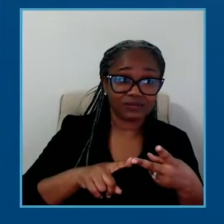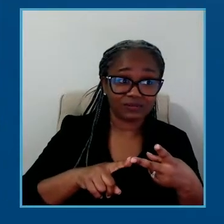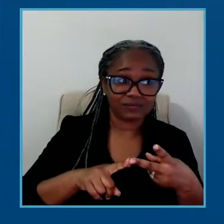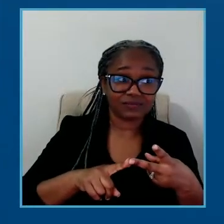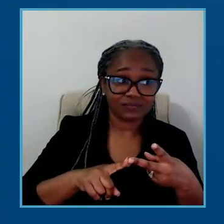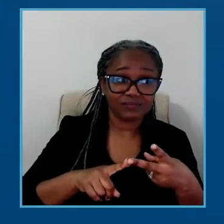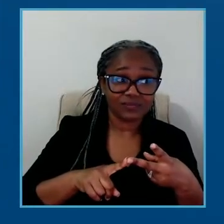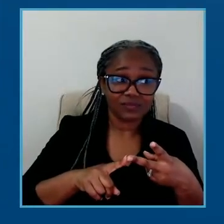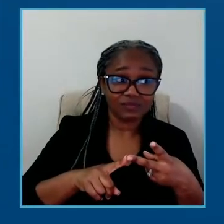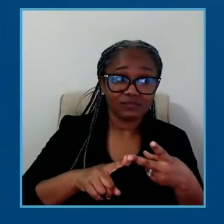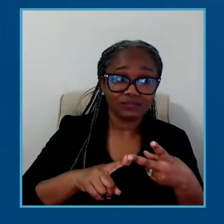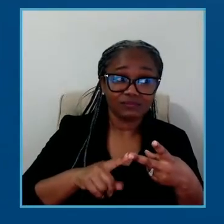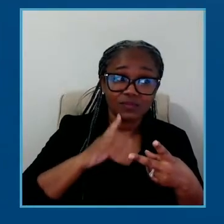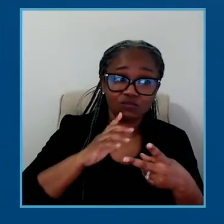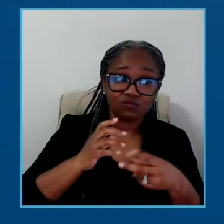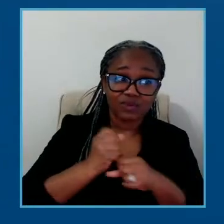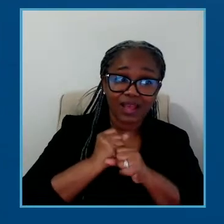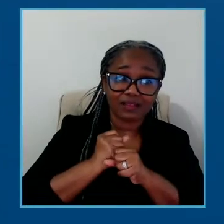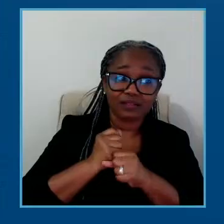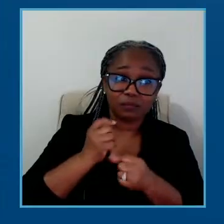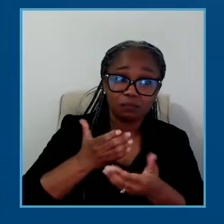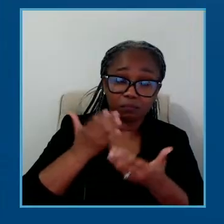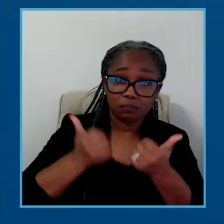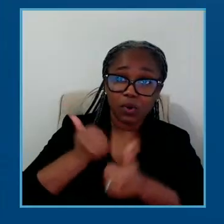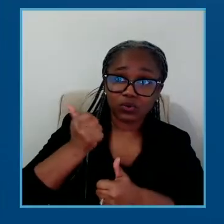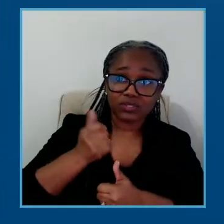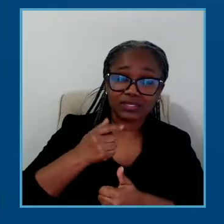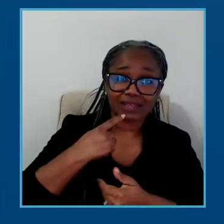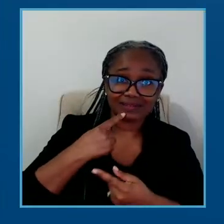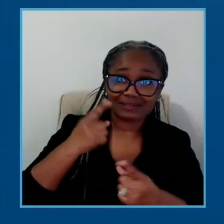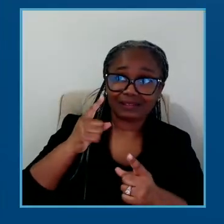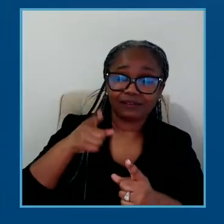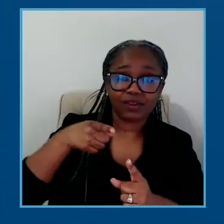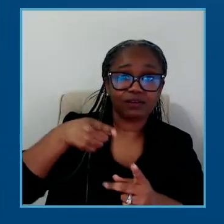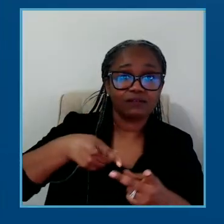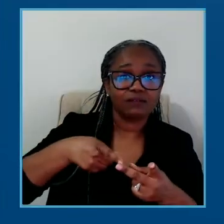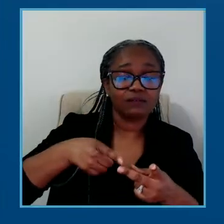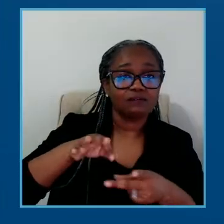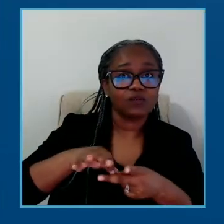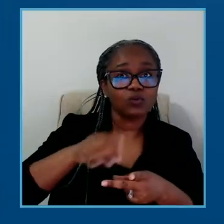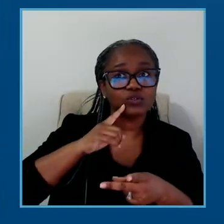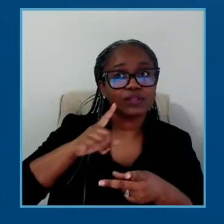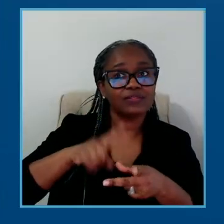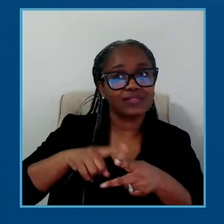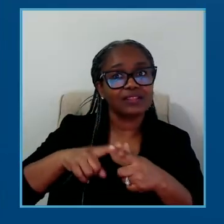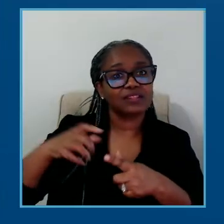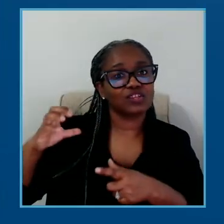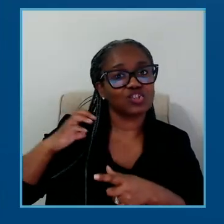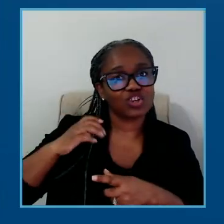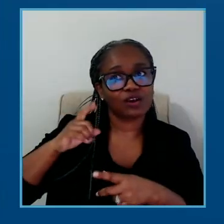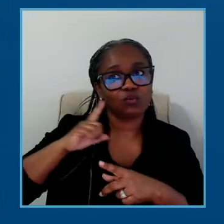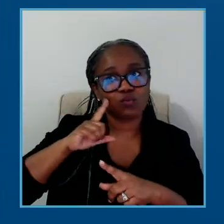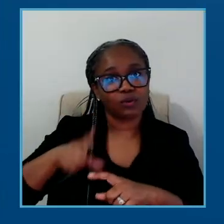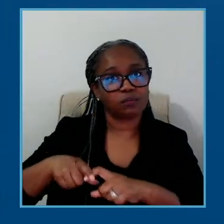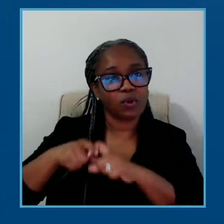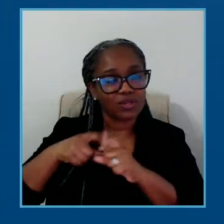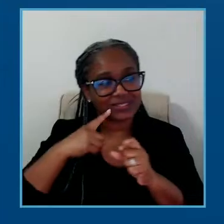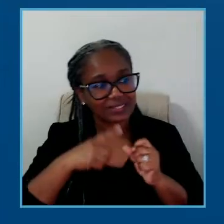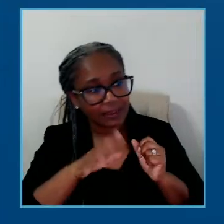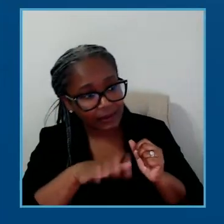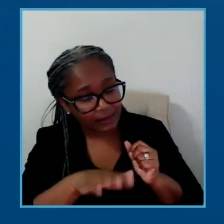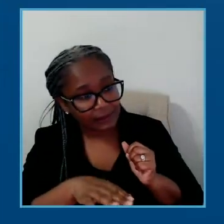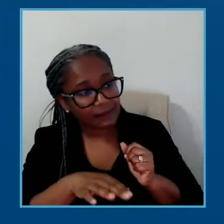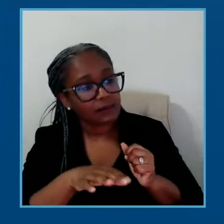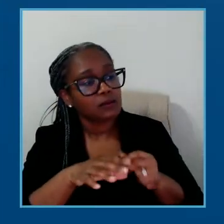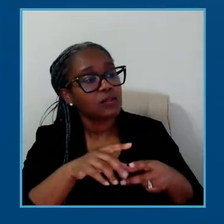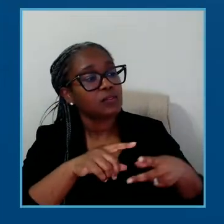question. And that is, was one of the top two candidates male? If so,